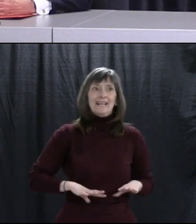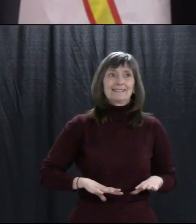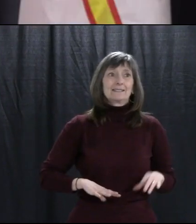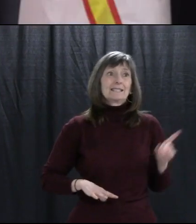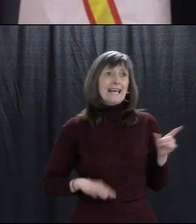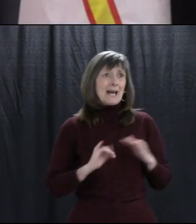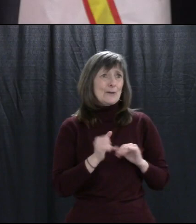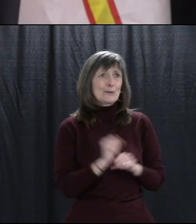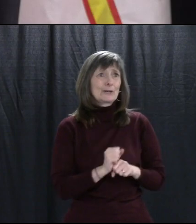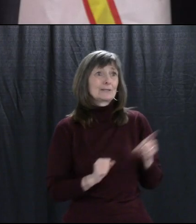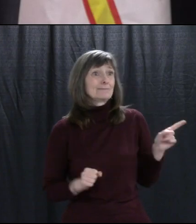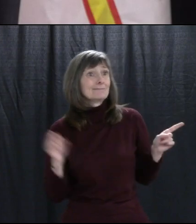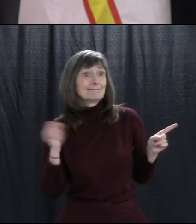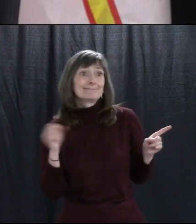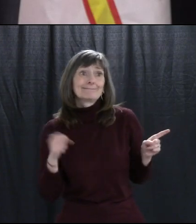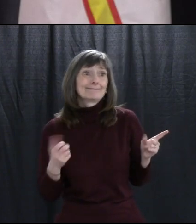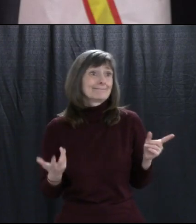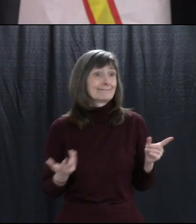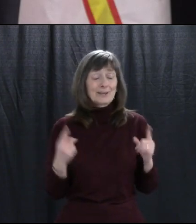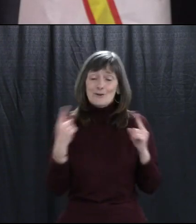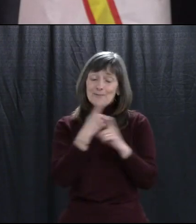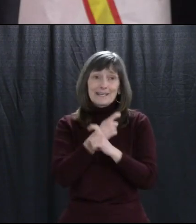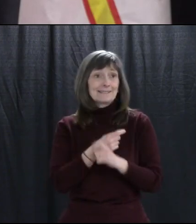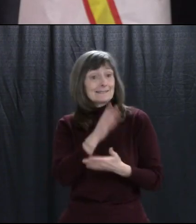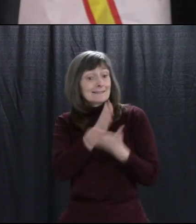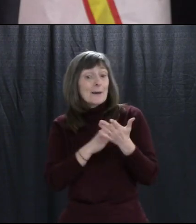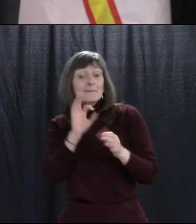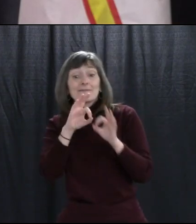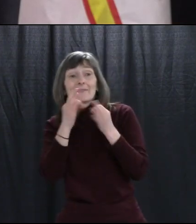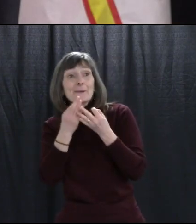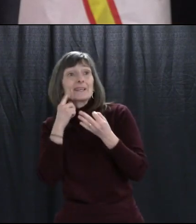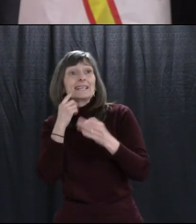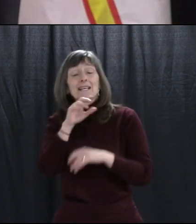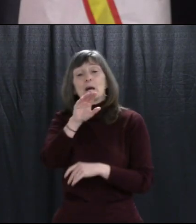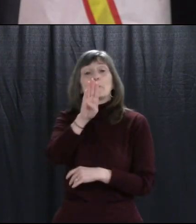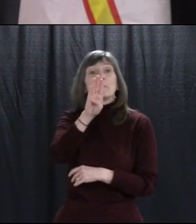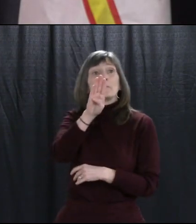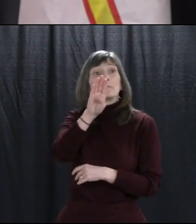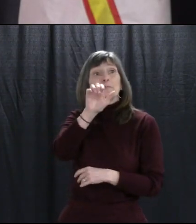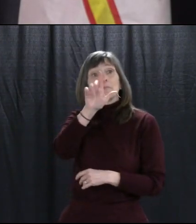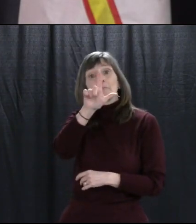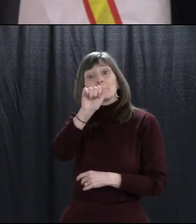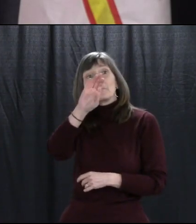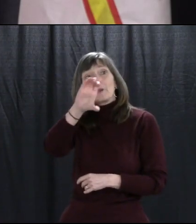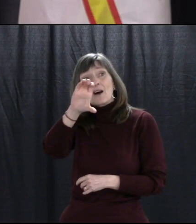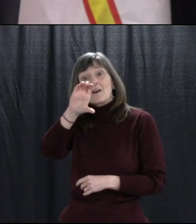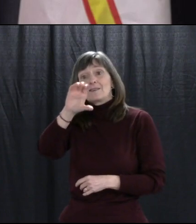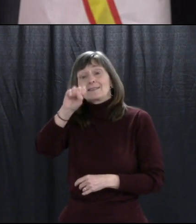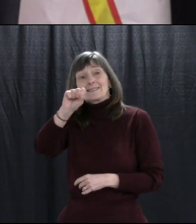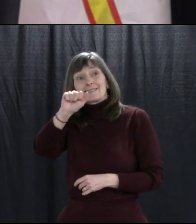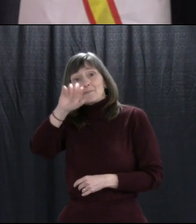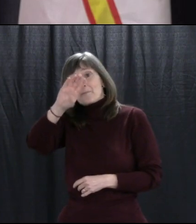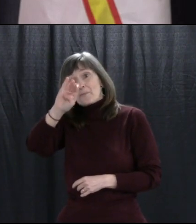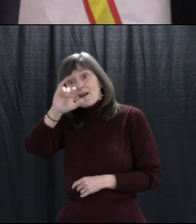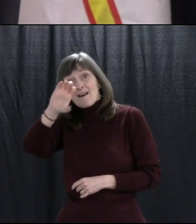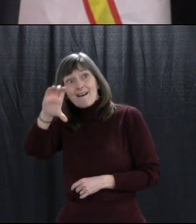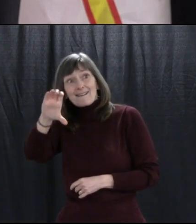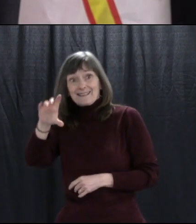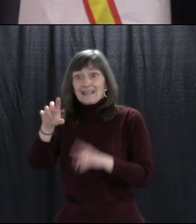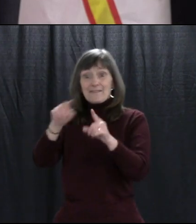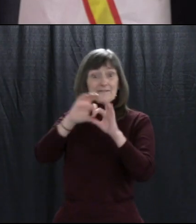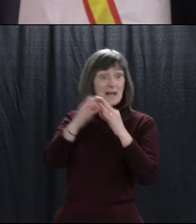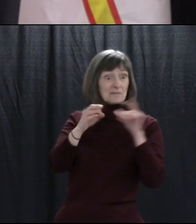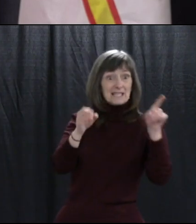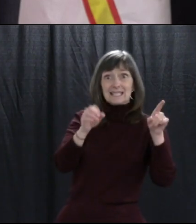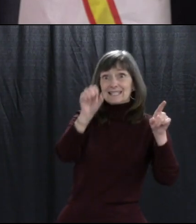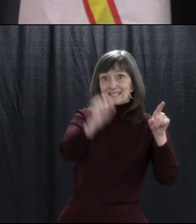They're families, Peter. They're families that have relatives in Blanc-Sablon, the Quebec side, and in the Labrador Straits. And we've considered this, and we want to work with